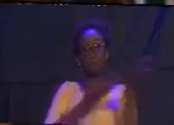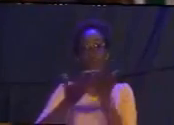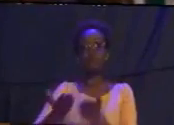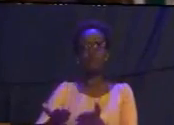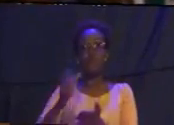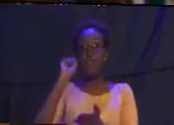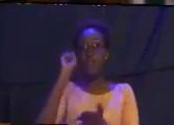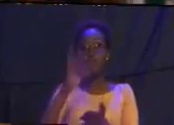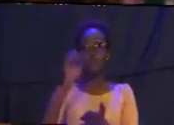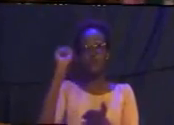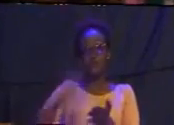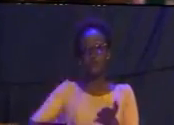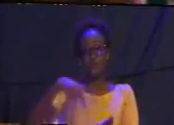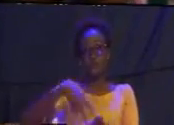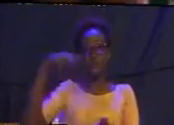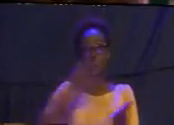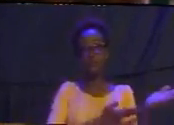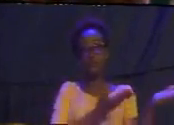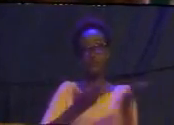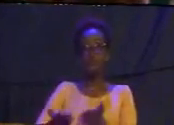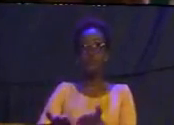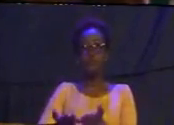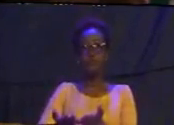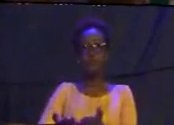please, if you could stand for recognition.